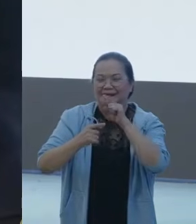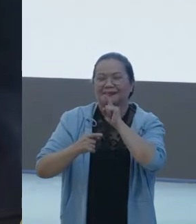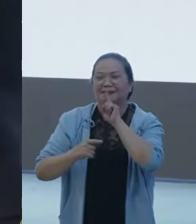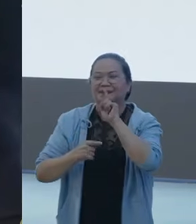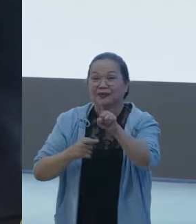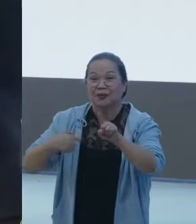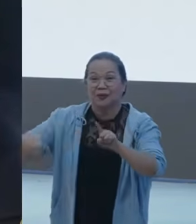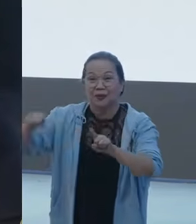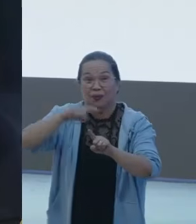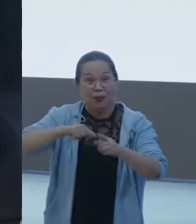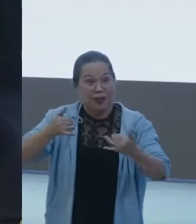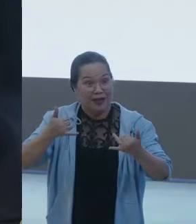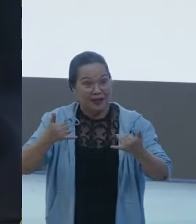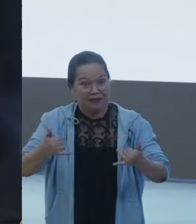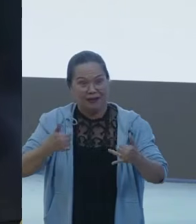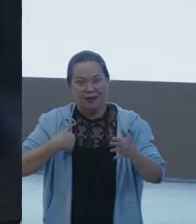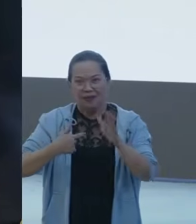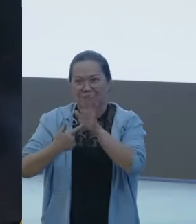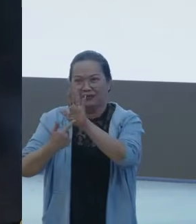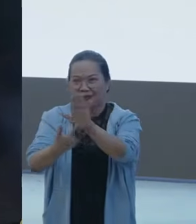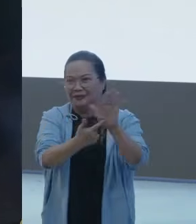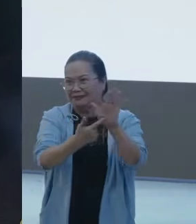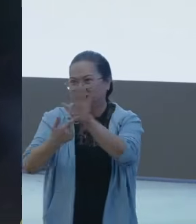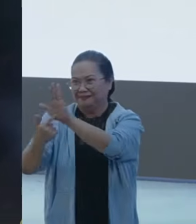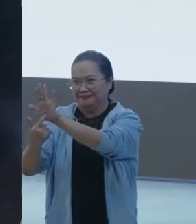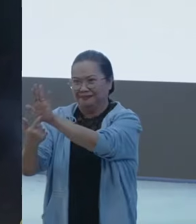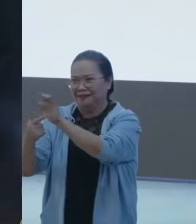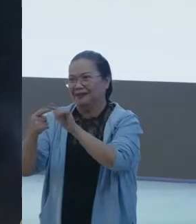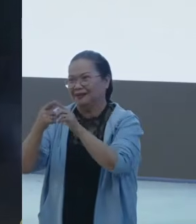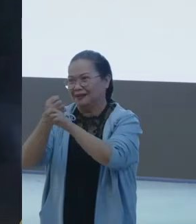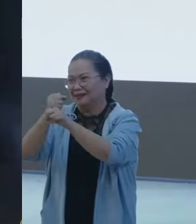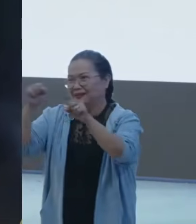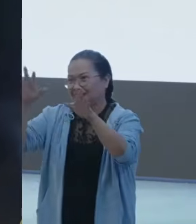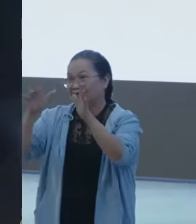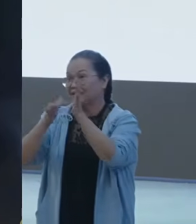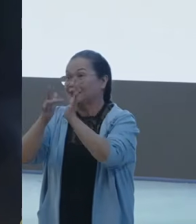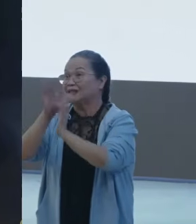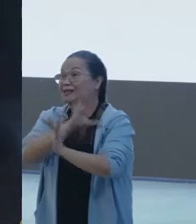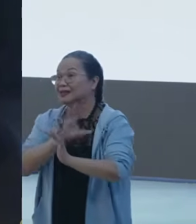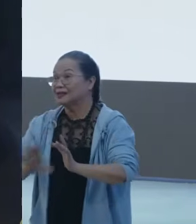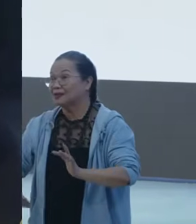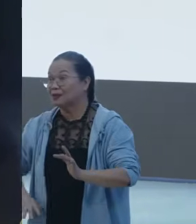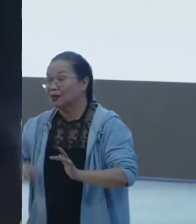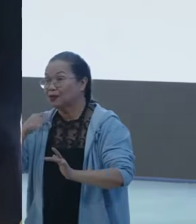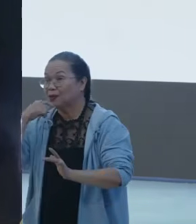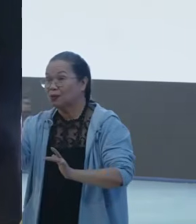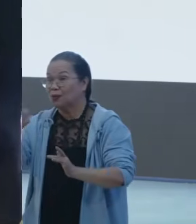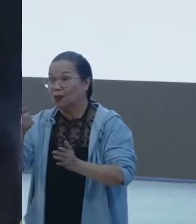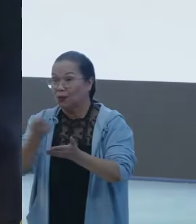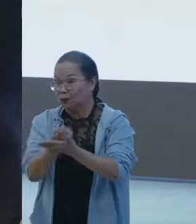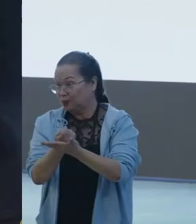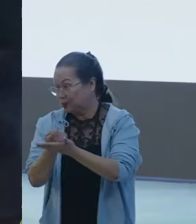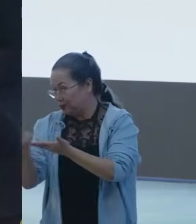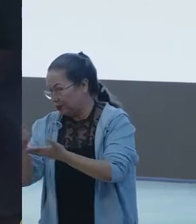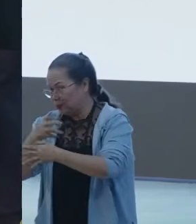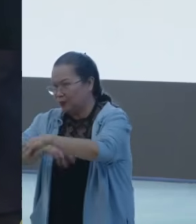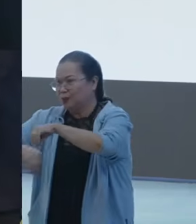and which now has been manifested through the appearing of our Savior, Christ Jesus, who abolished and brought life and